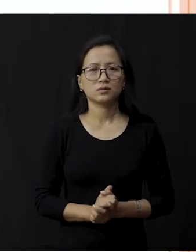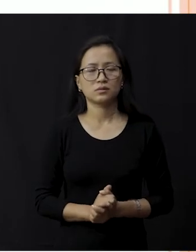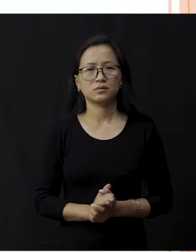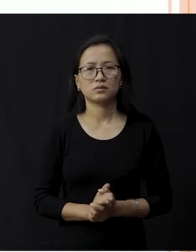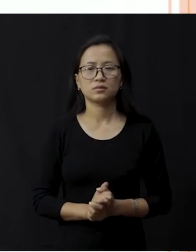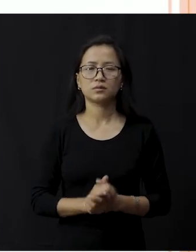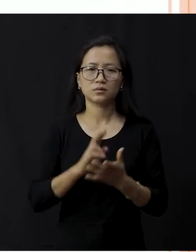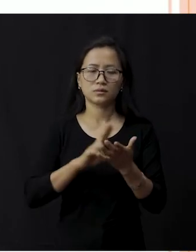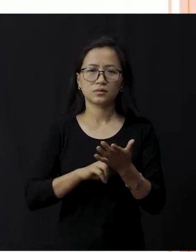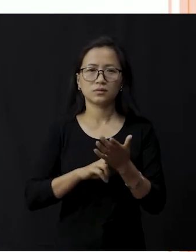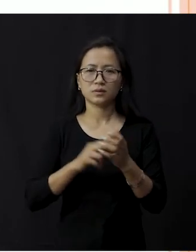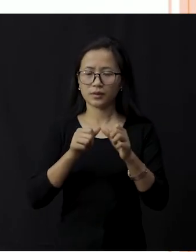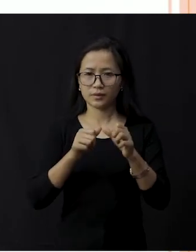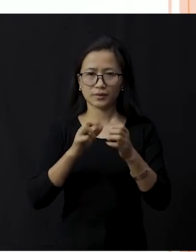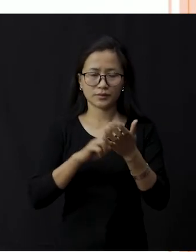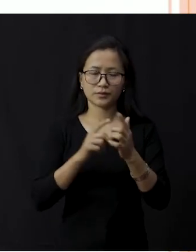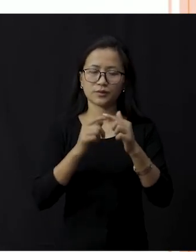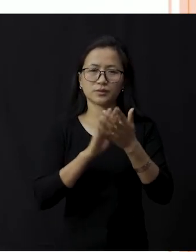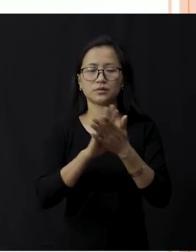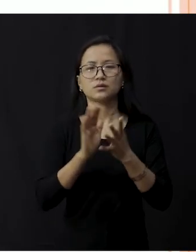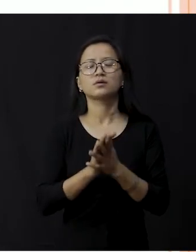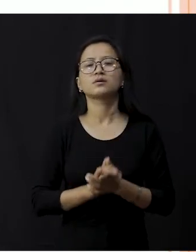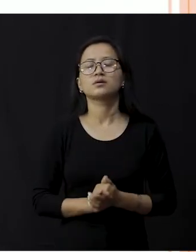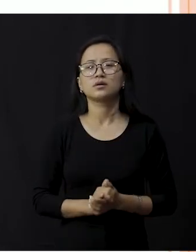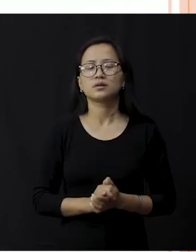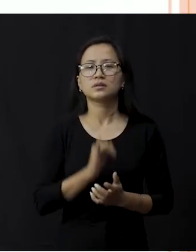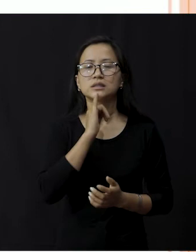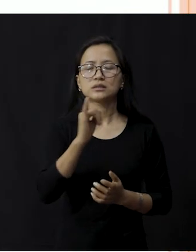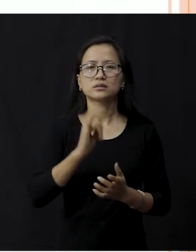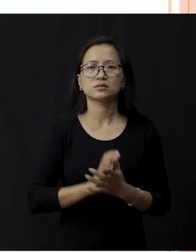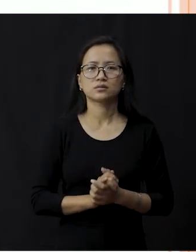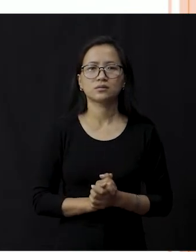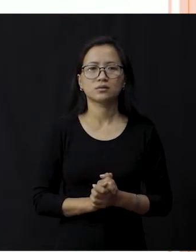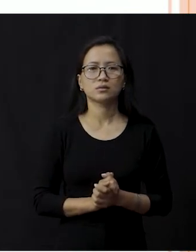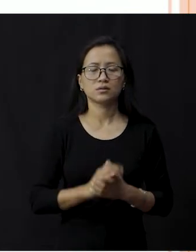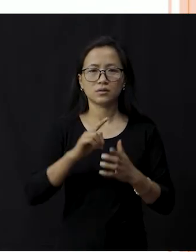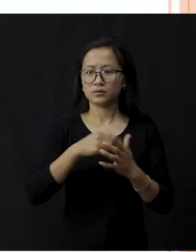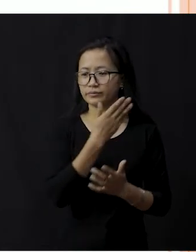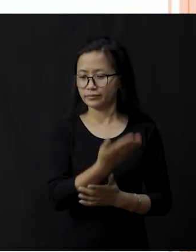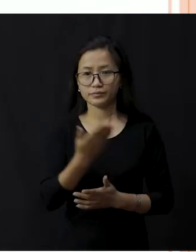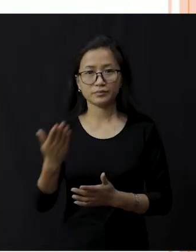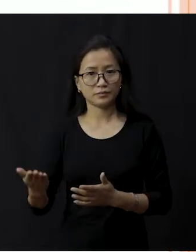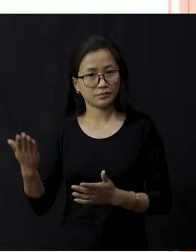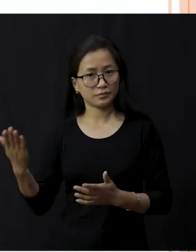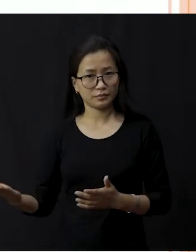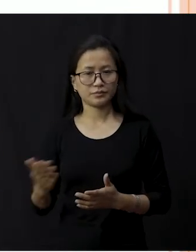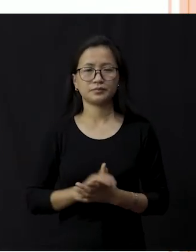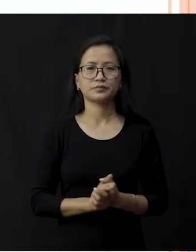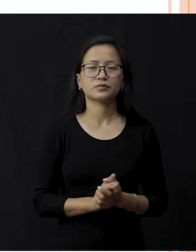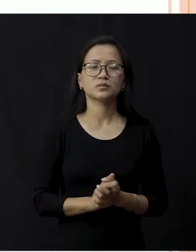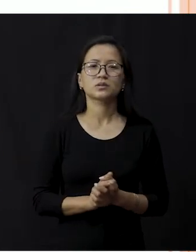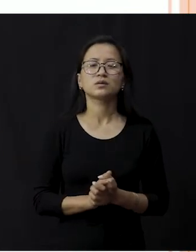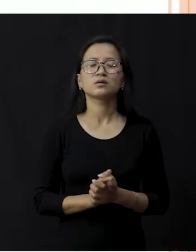So the national anthem of India is Jana Gana Mana. Okay,